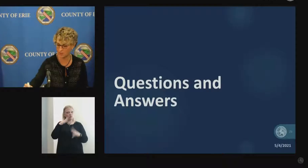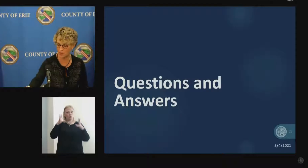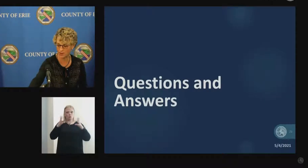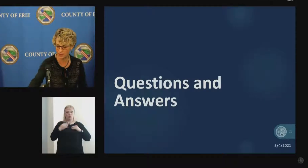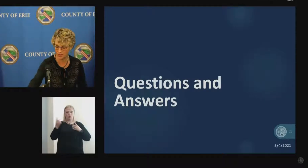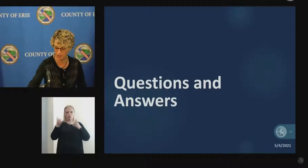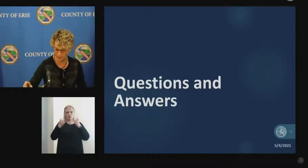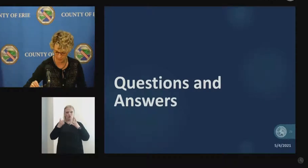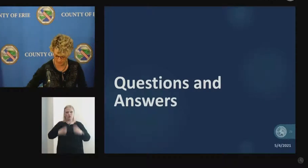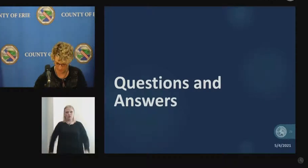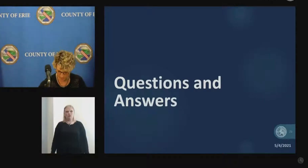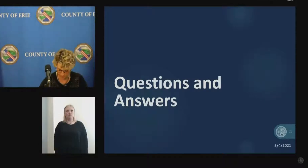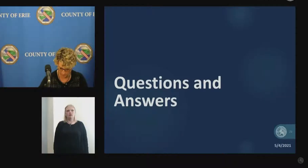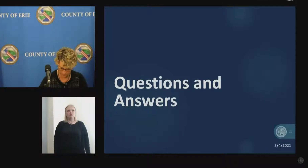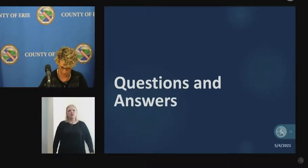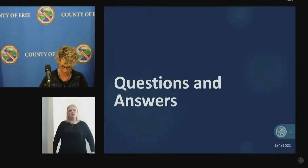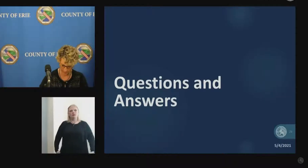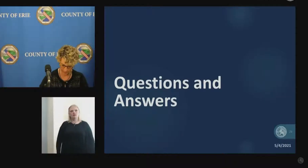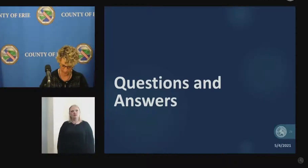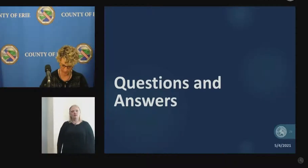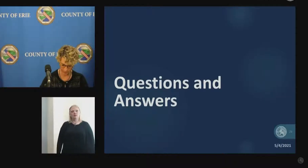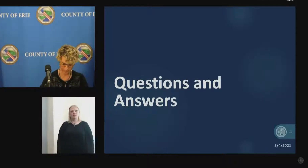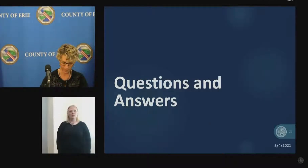entertain some questions.